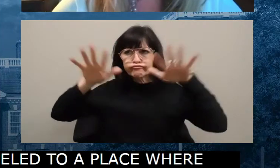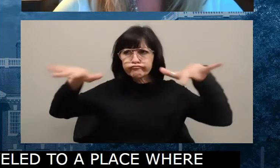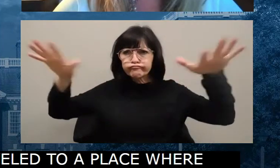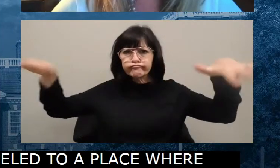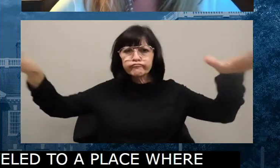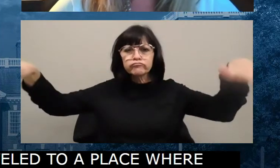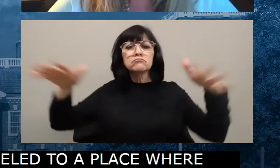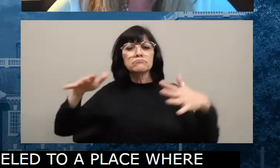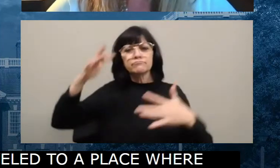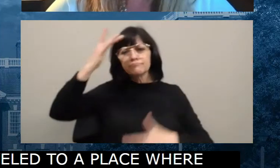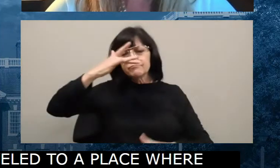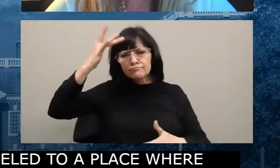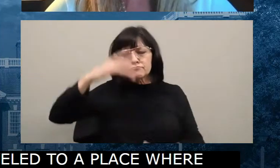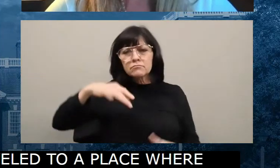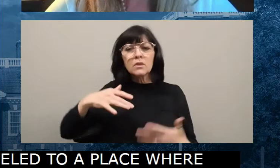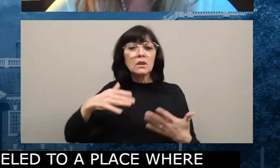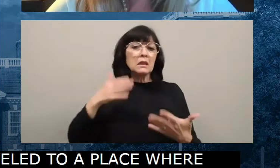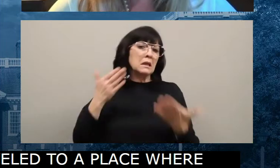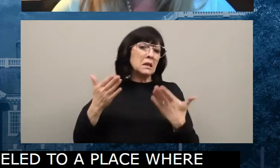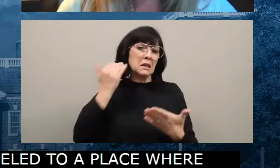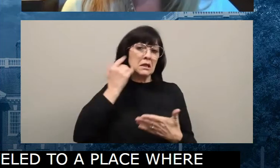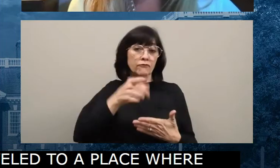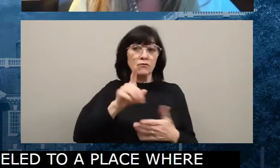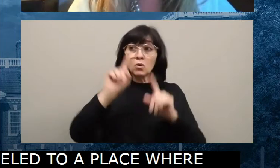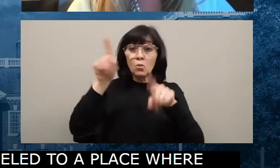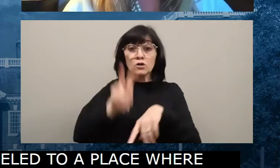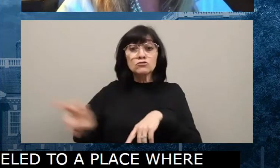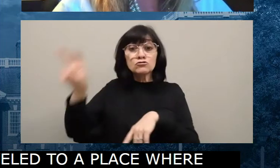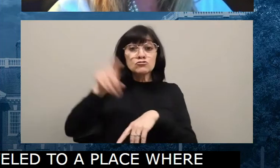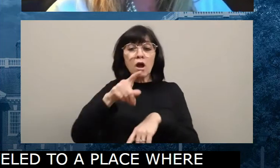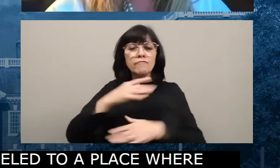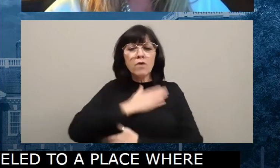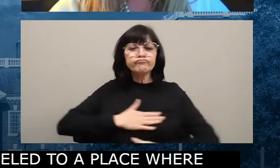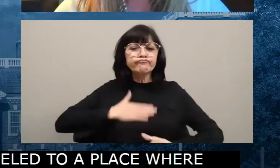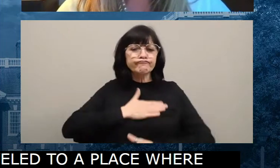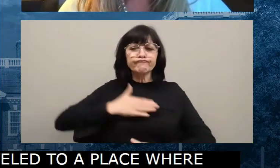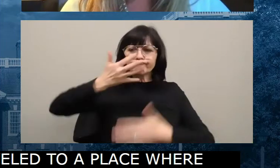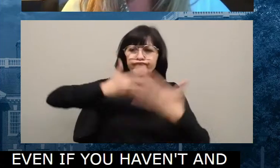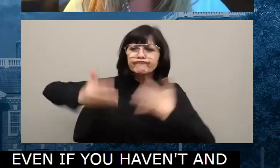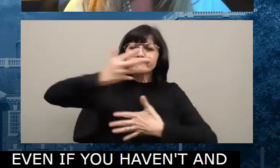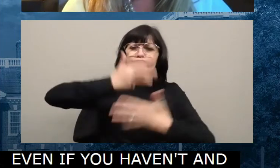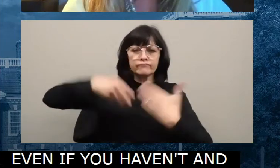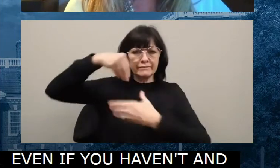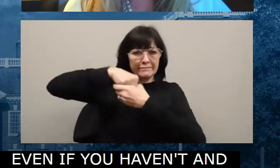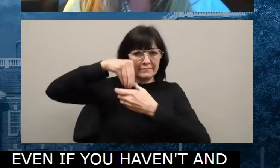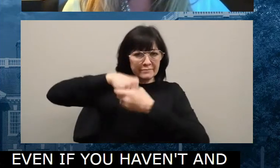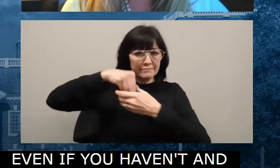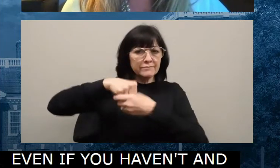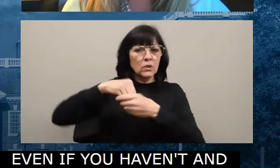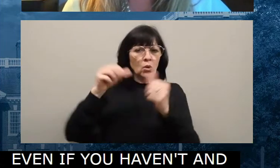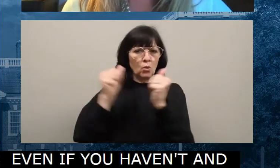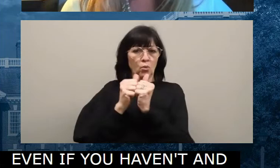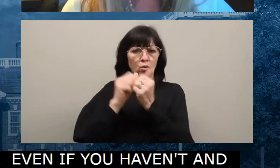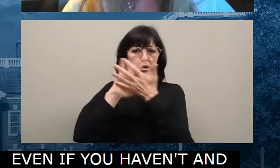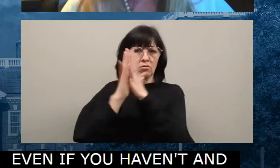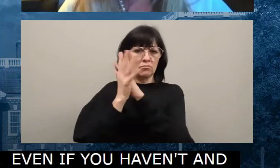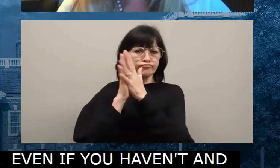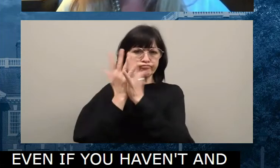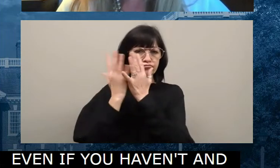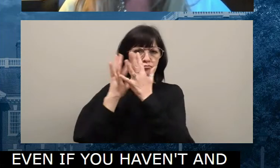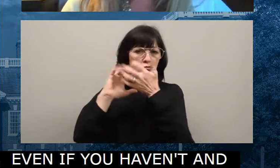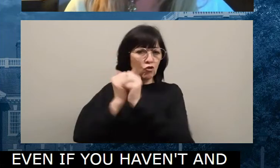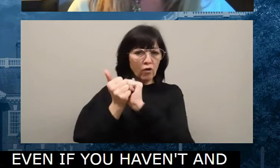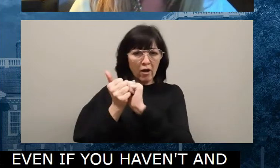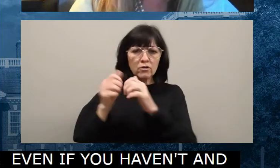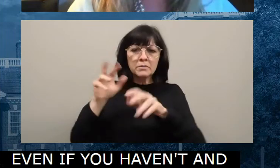indoors or at any, social types of events, or certainly with crowds, or flying